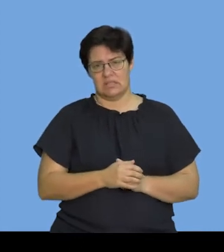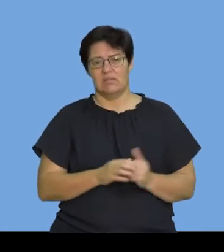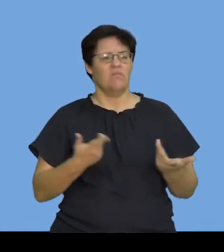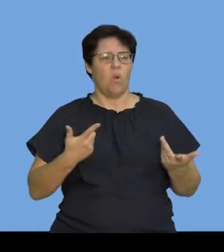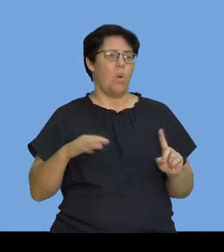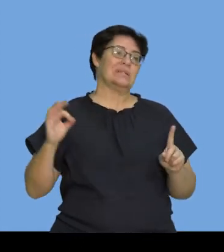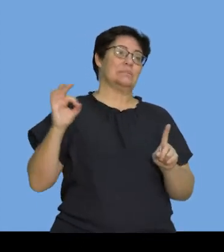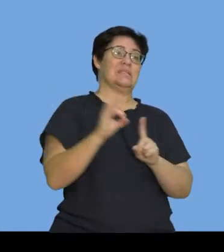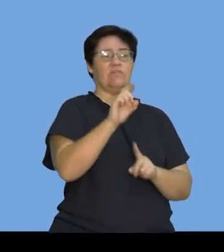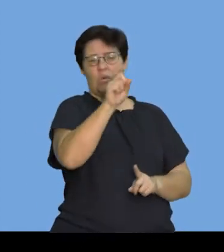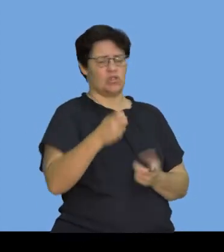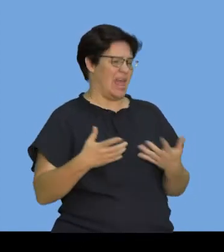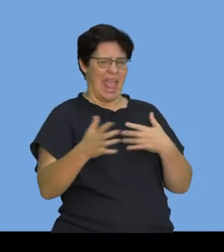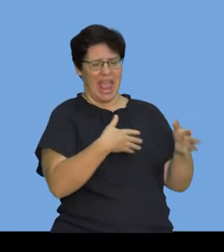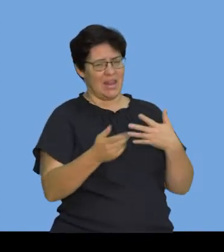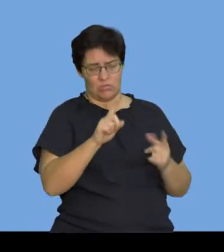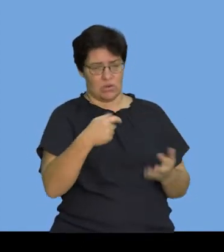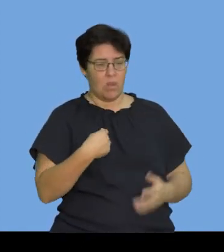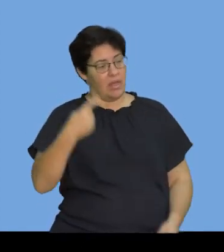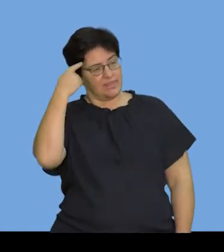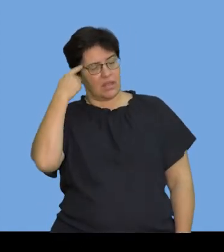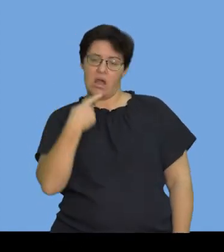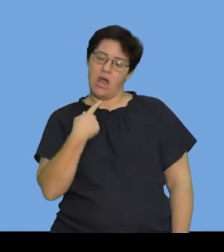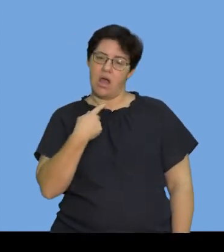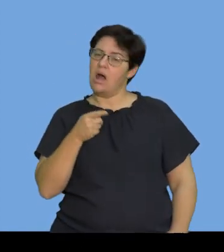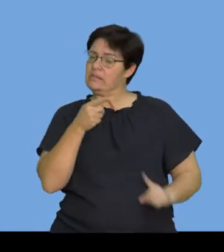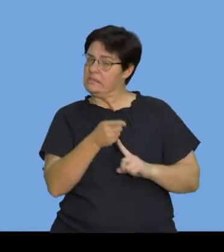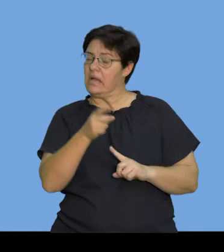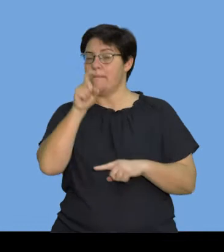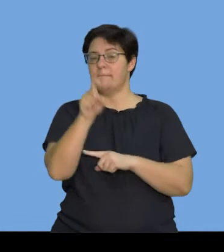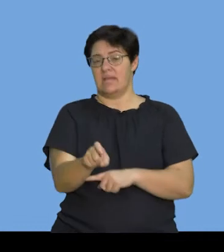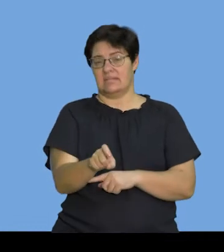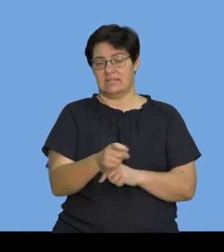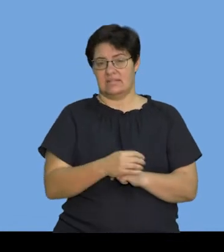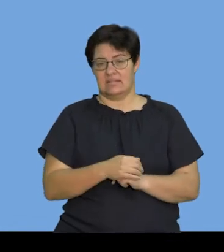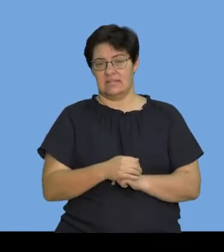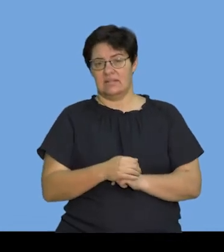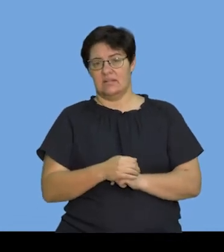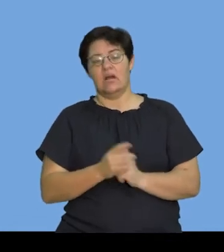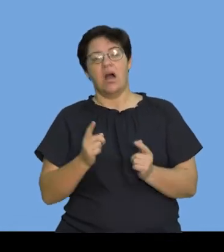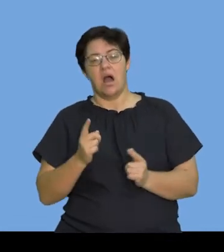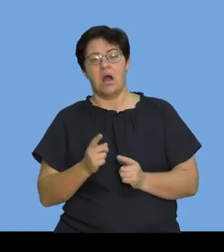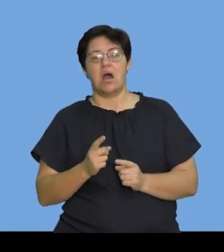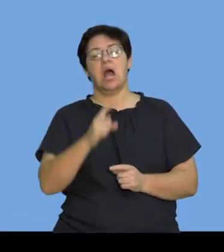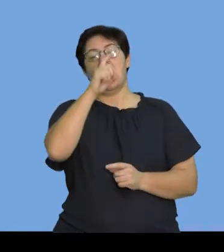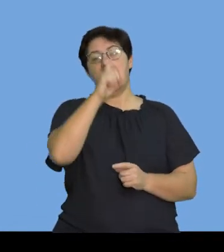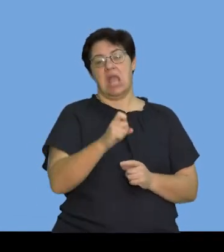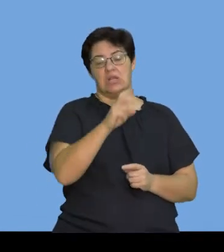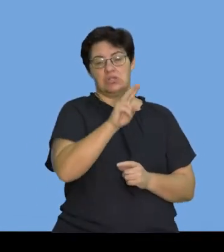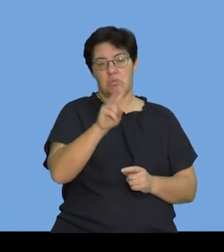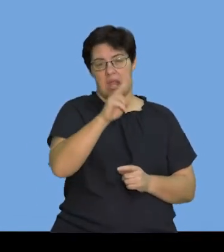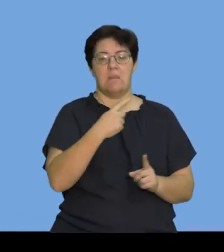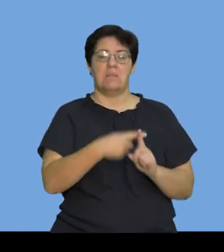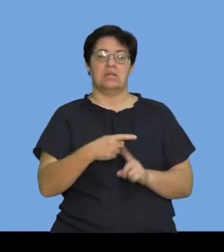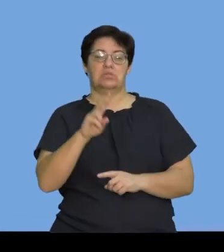specific question, because a lot of people think that then it must always be just x squared plus 2x